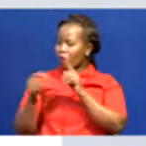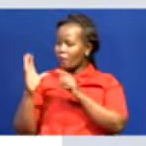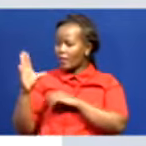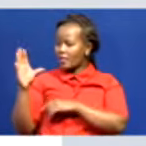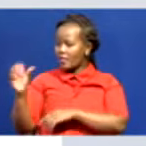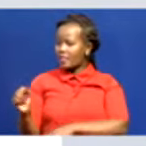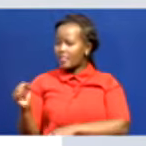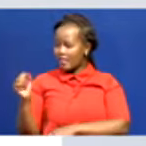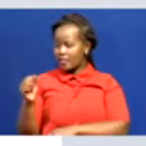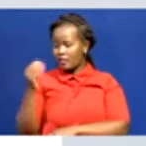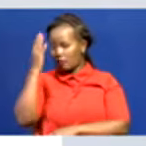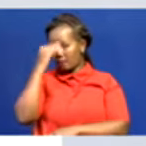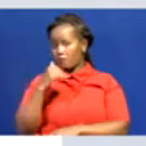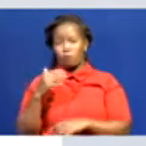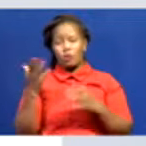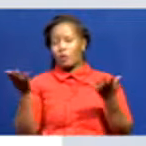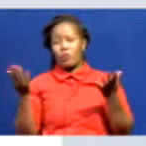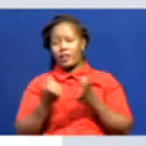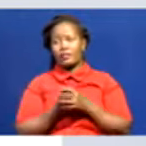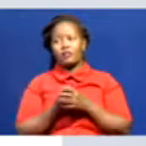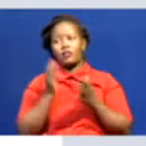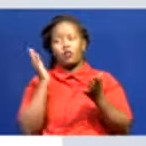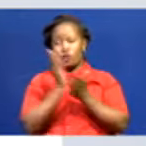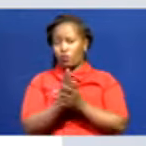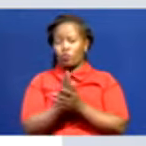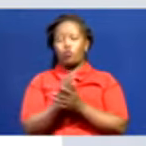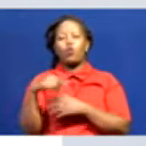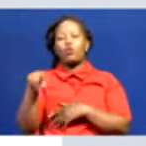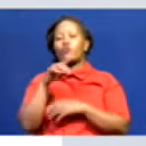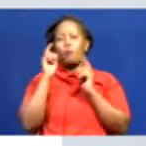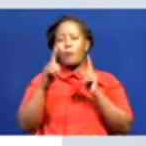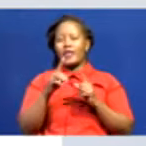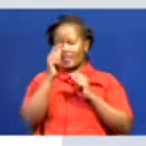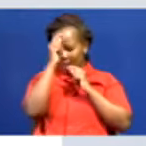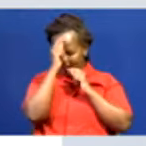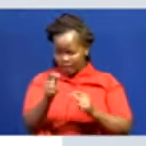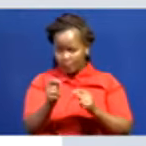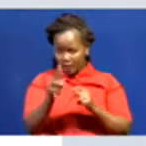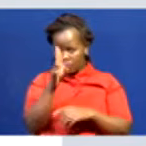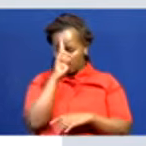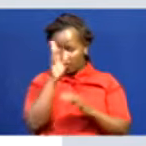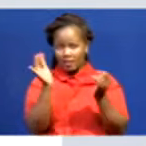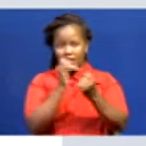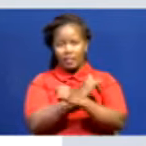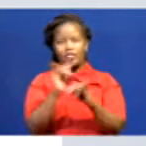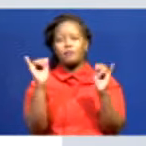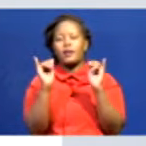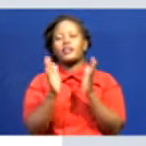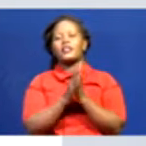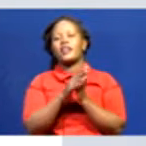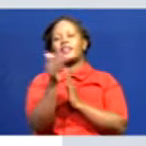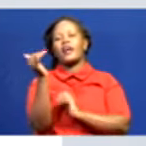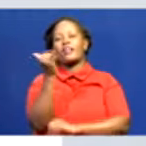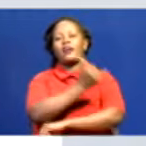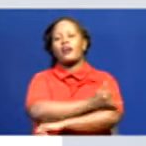he said, because we respect the independence of the police and all the other institutions.